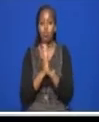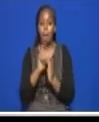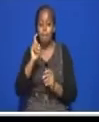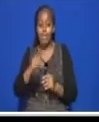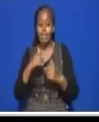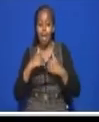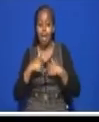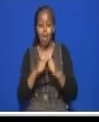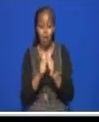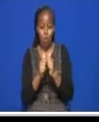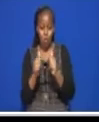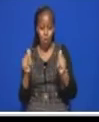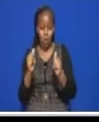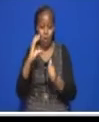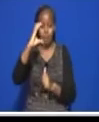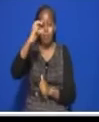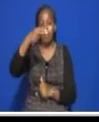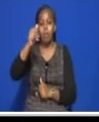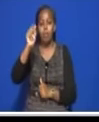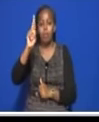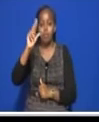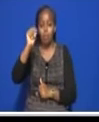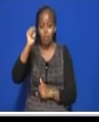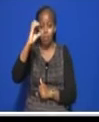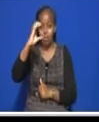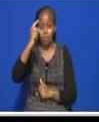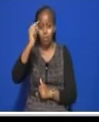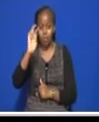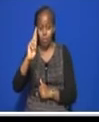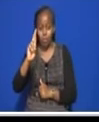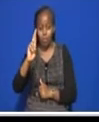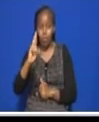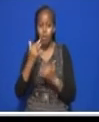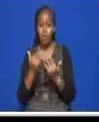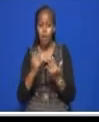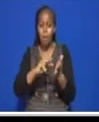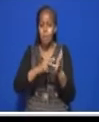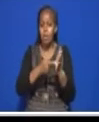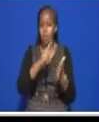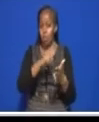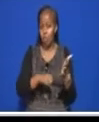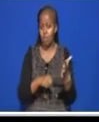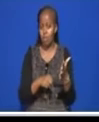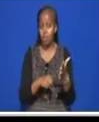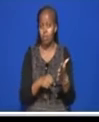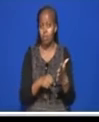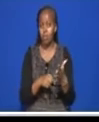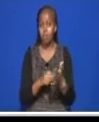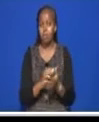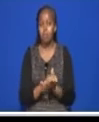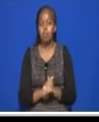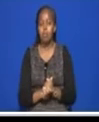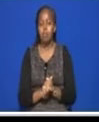well-developed characters. Well-developed characters. What do we mean by well-developed